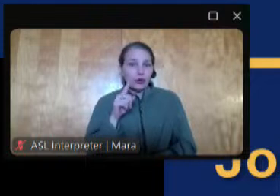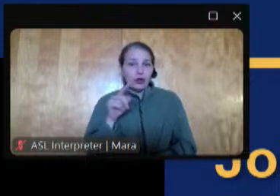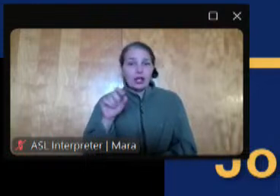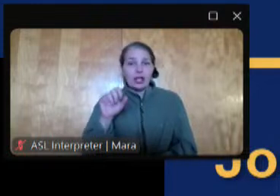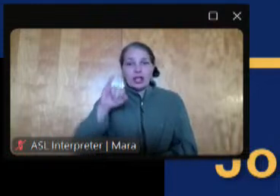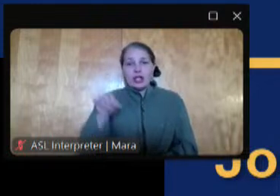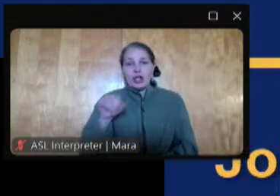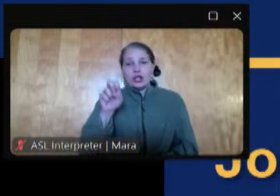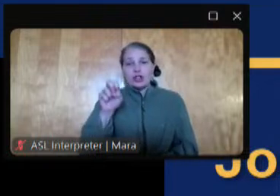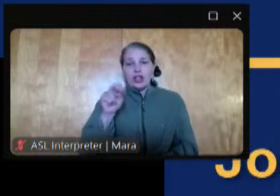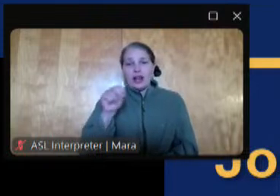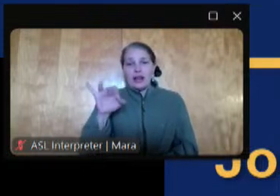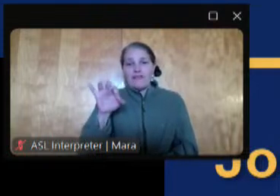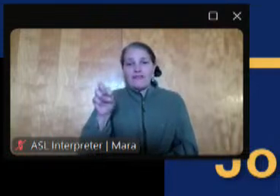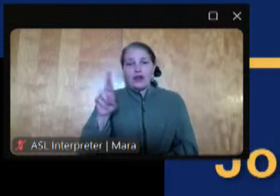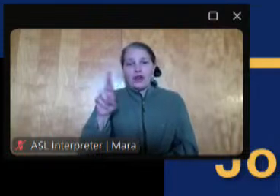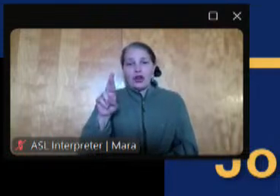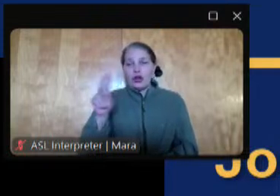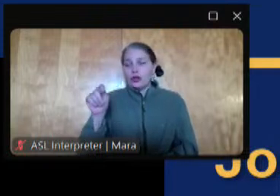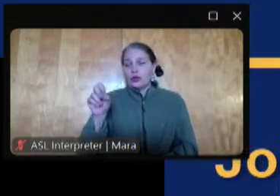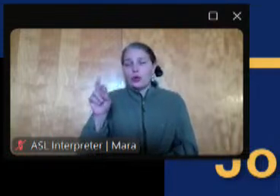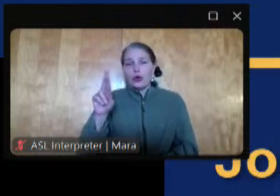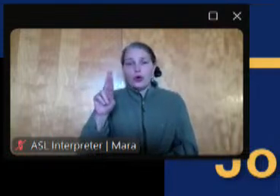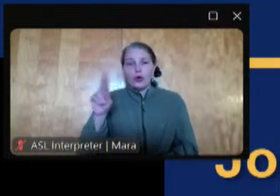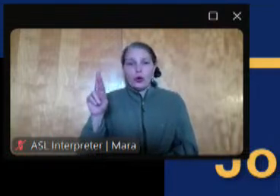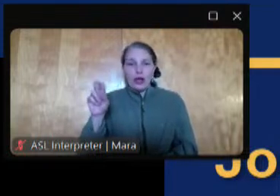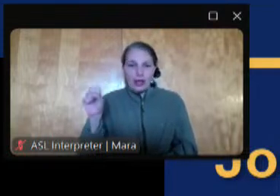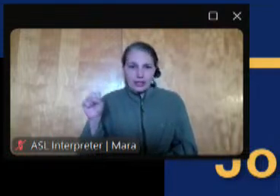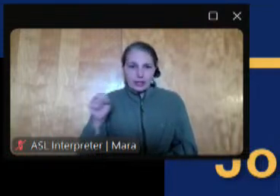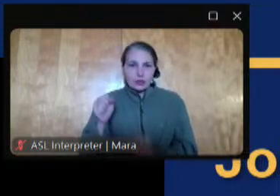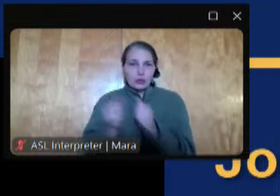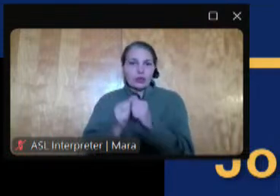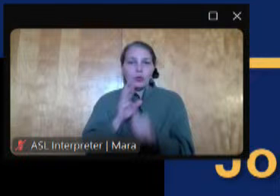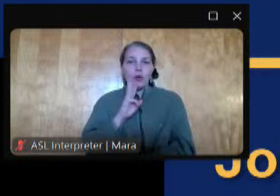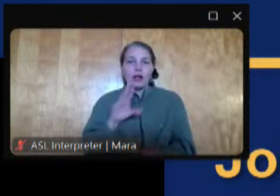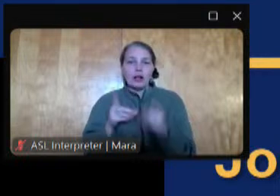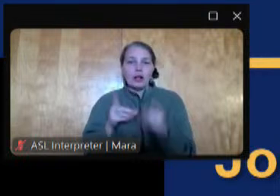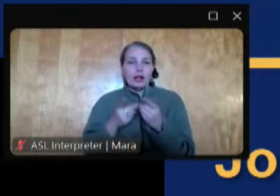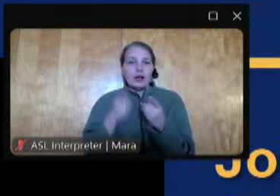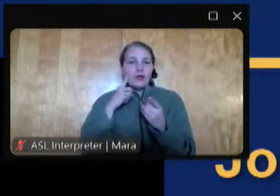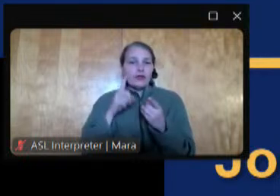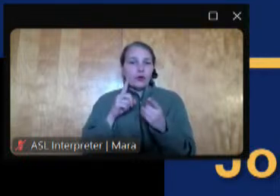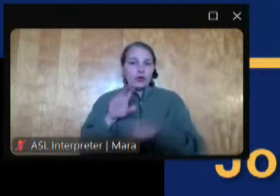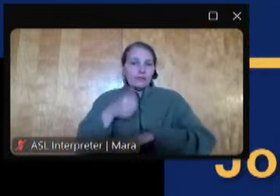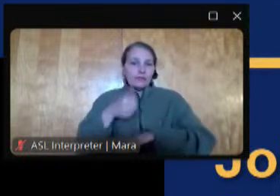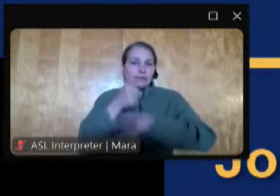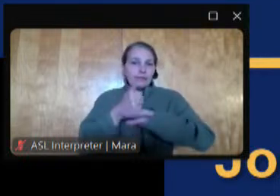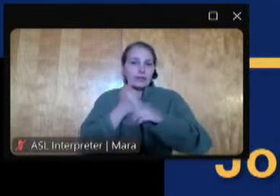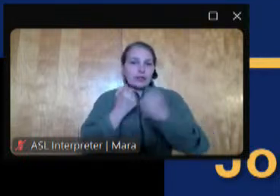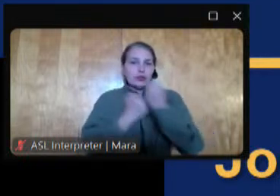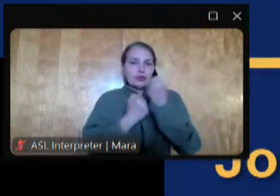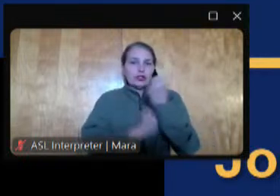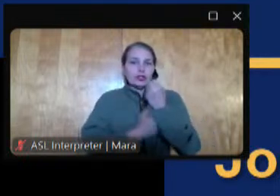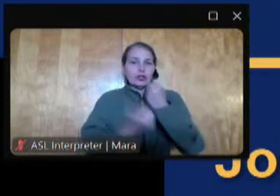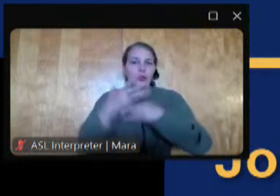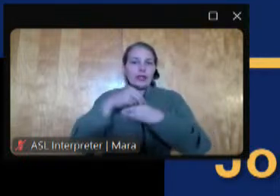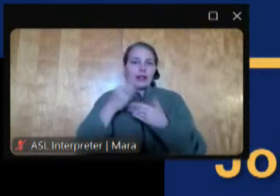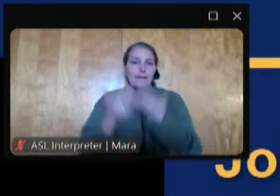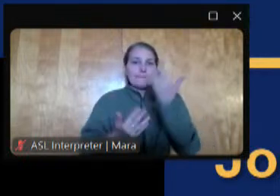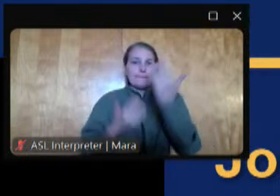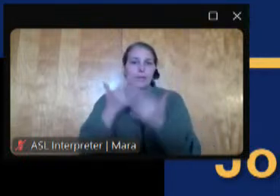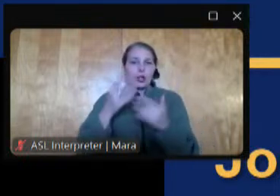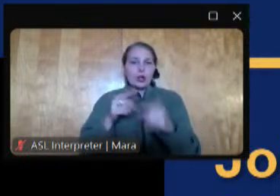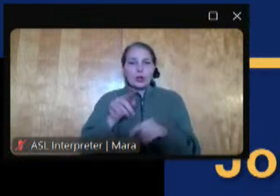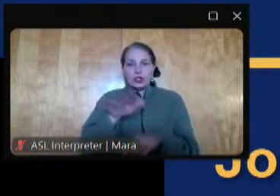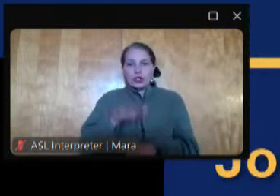the Water District. The question is, for standing structures in the burn zone, is it recommended to turn